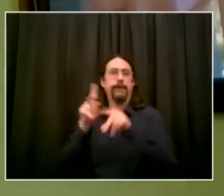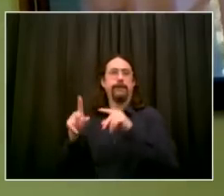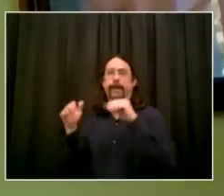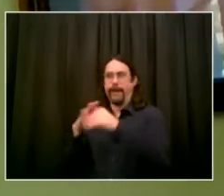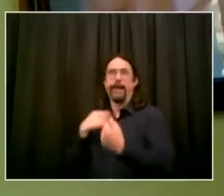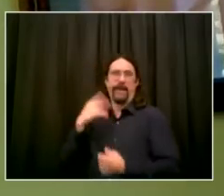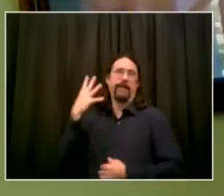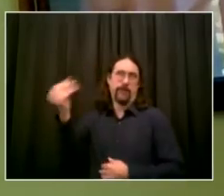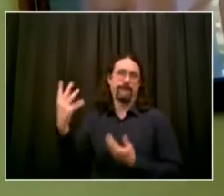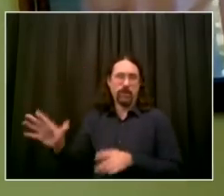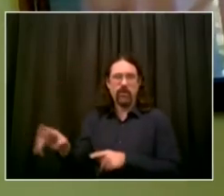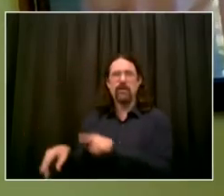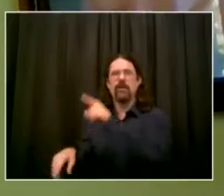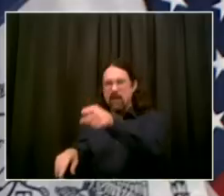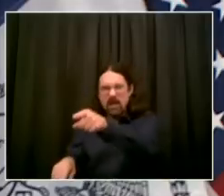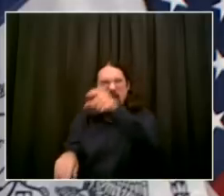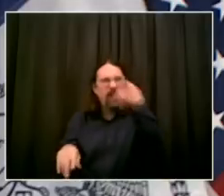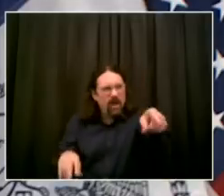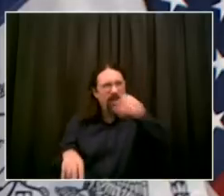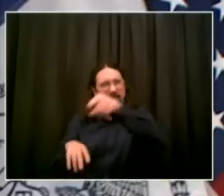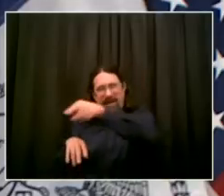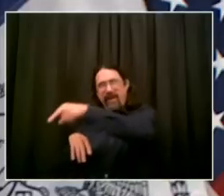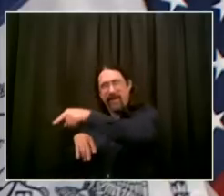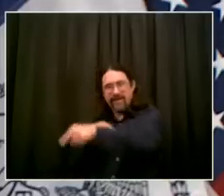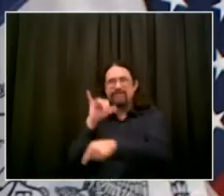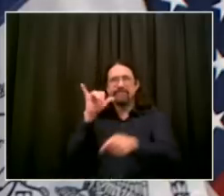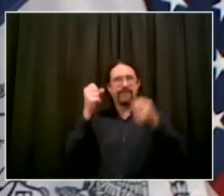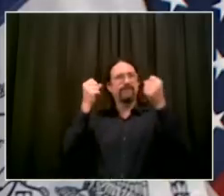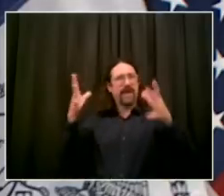No, sir, nothing to add. Okay, go ahead, Chris.